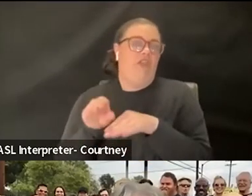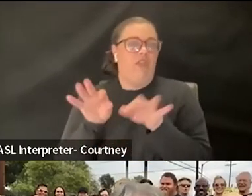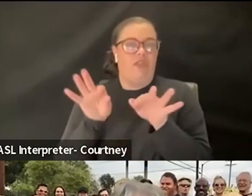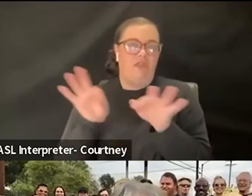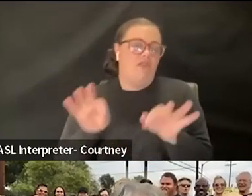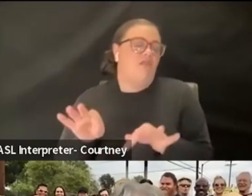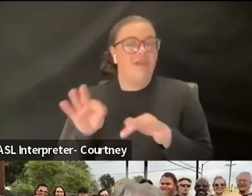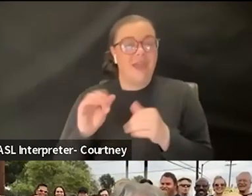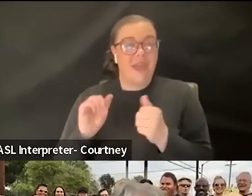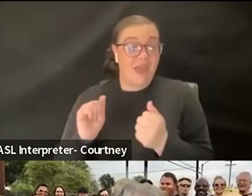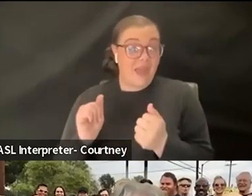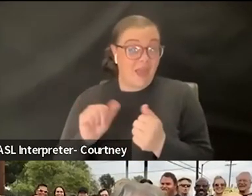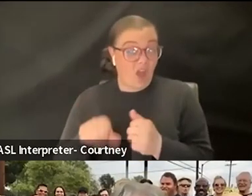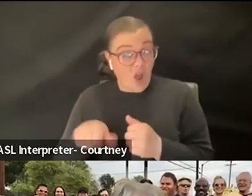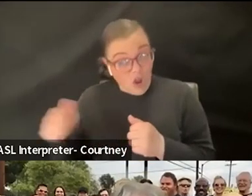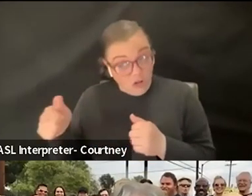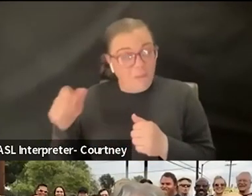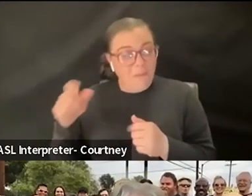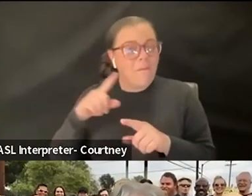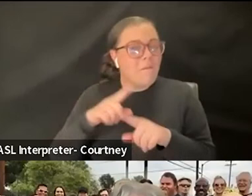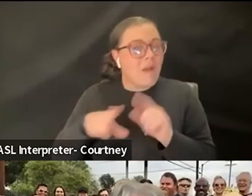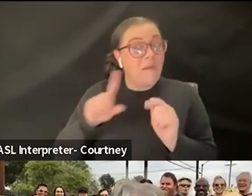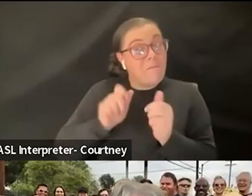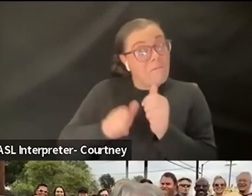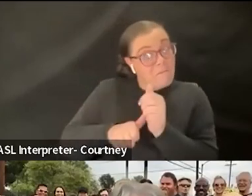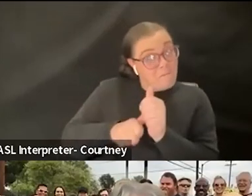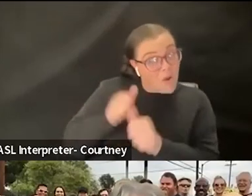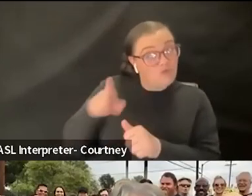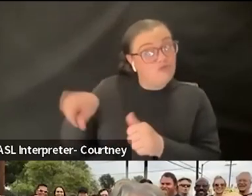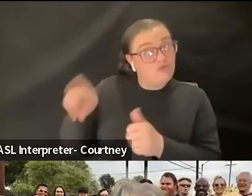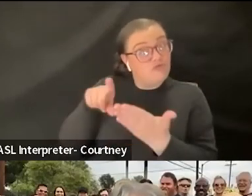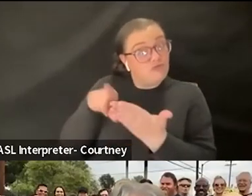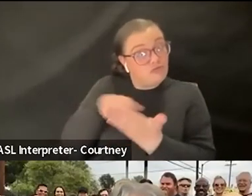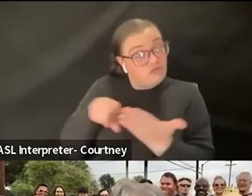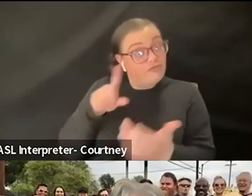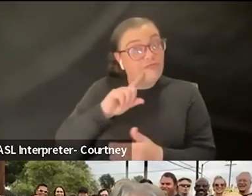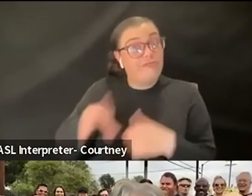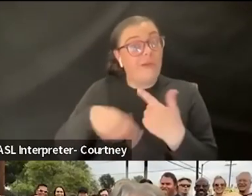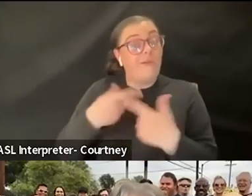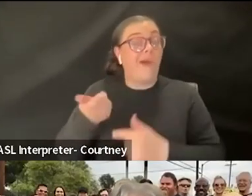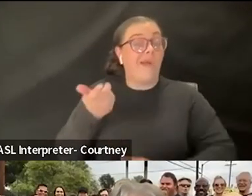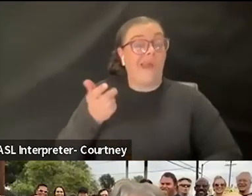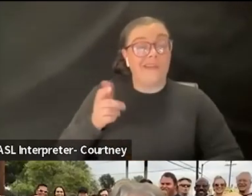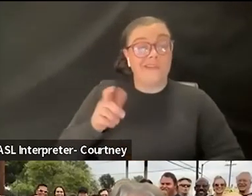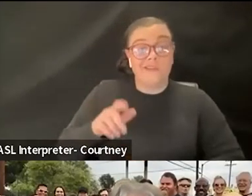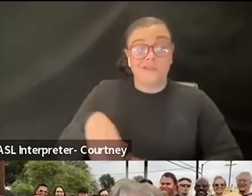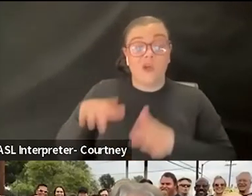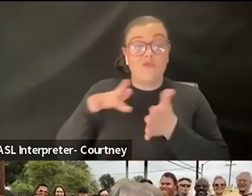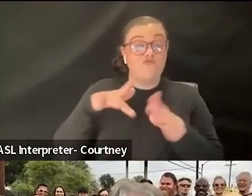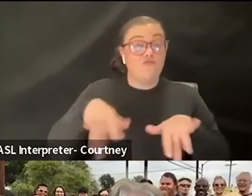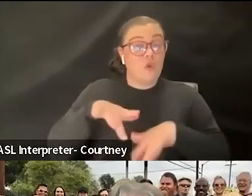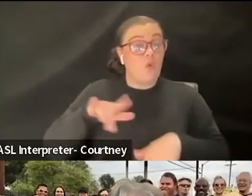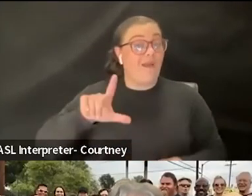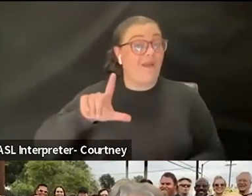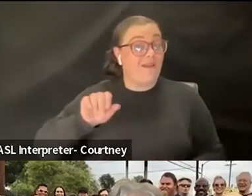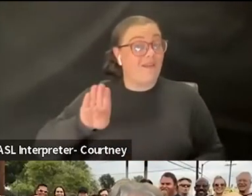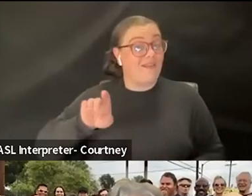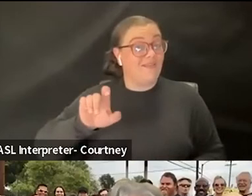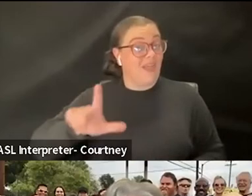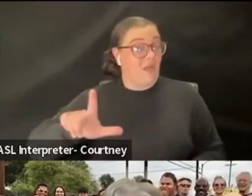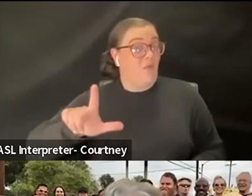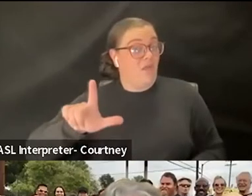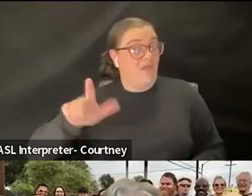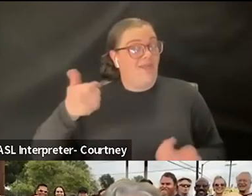who actually takes a lot of portion, if you're assigned to a label, they take a huge chunk of your money. It's